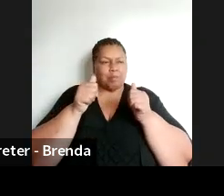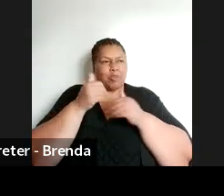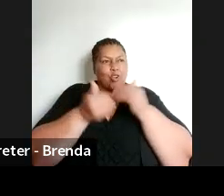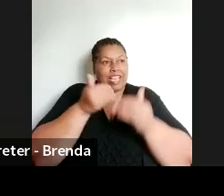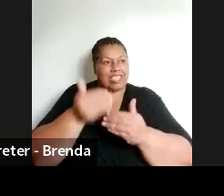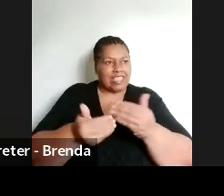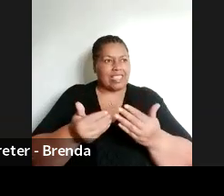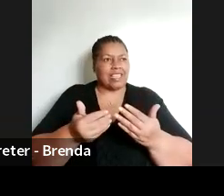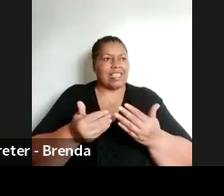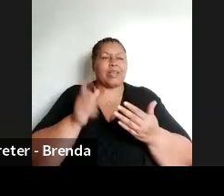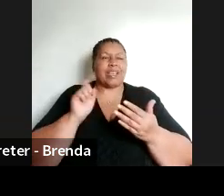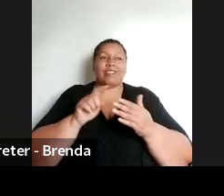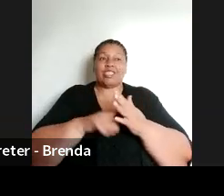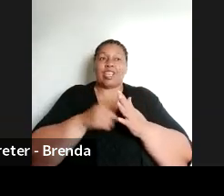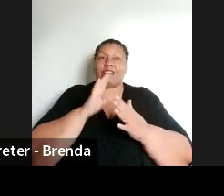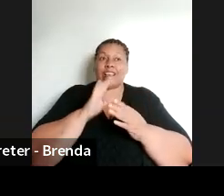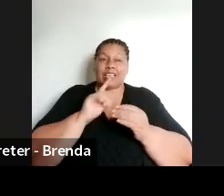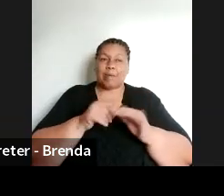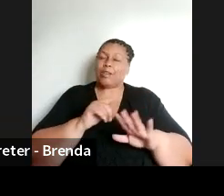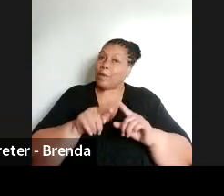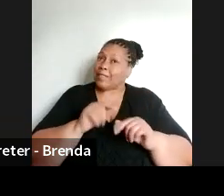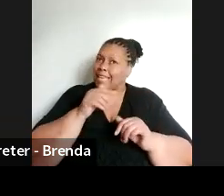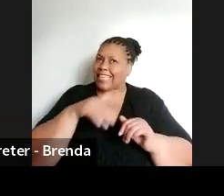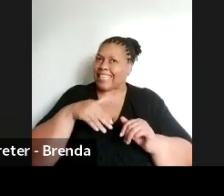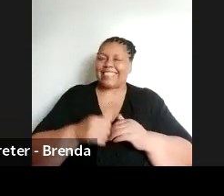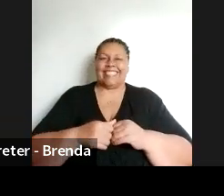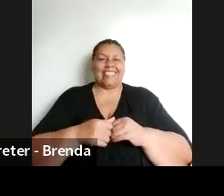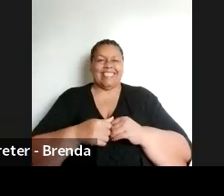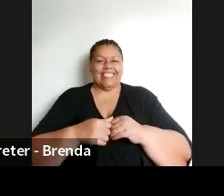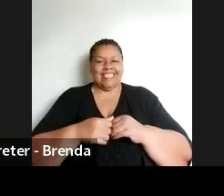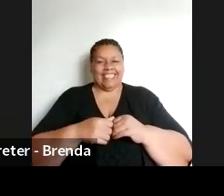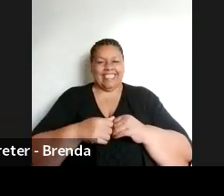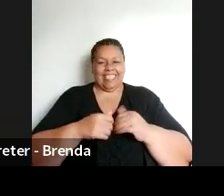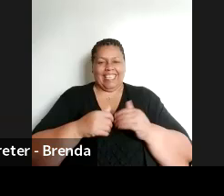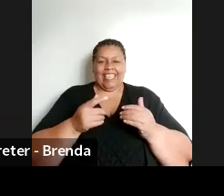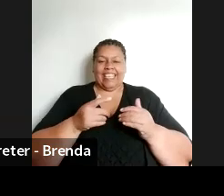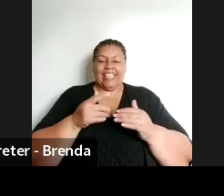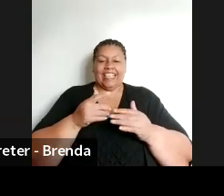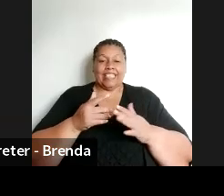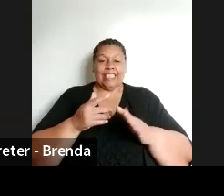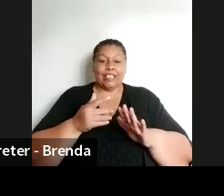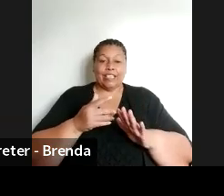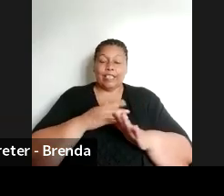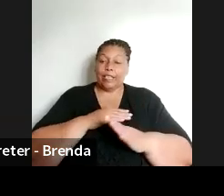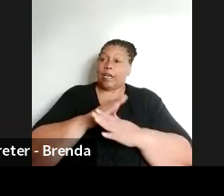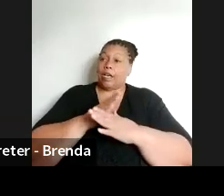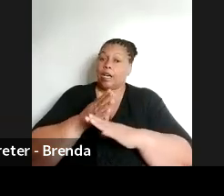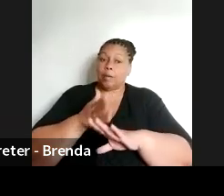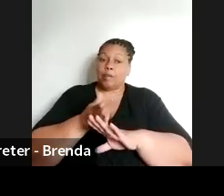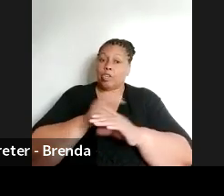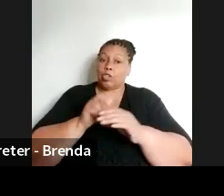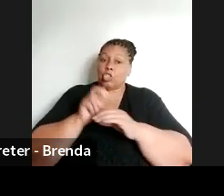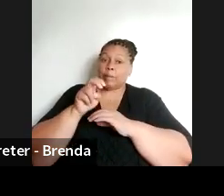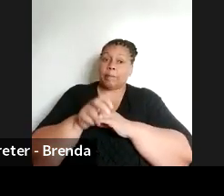yet. But Kimberly, that's before something. you, Yeah. Just before you jump into